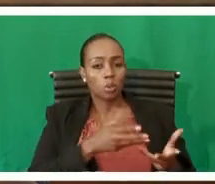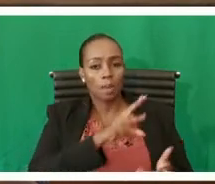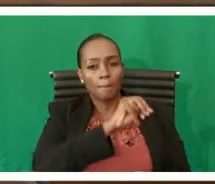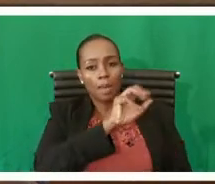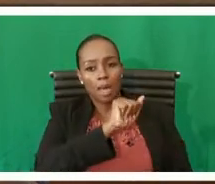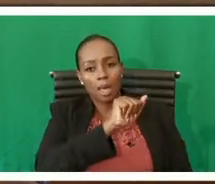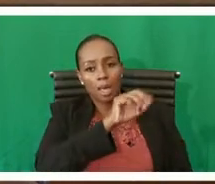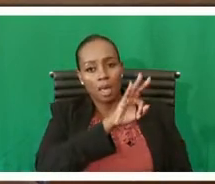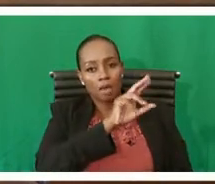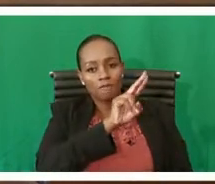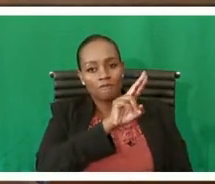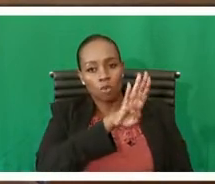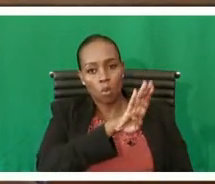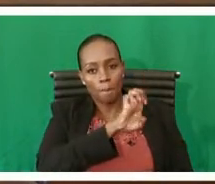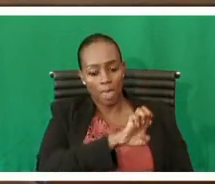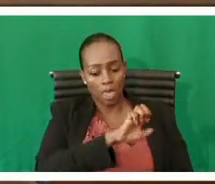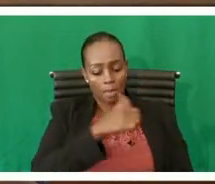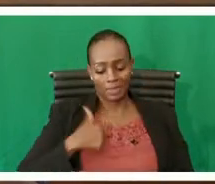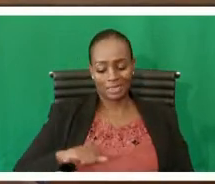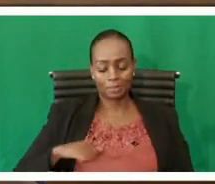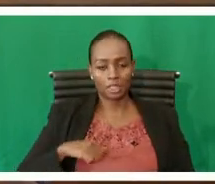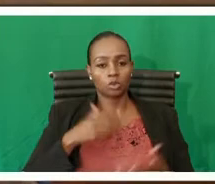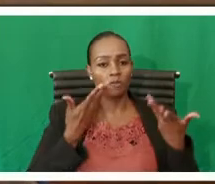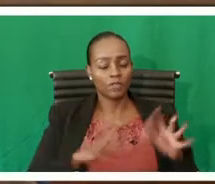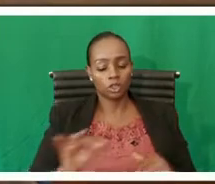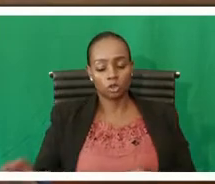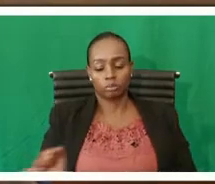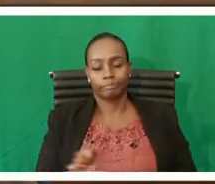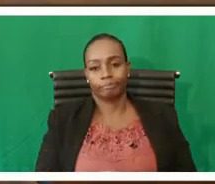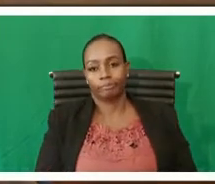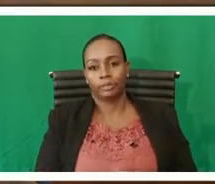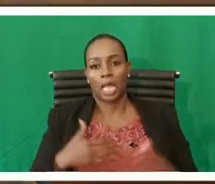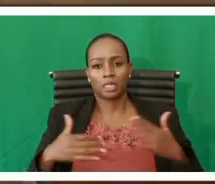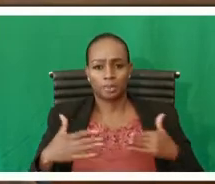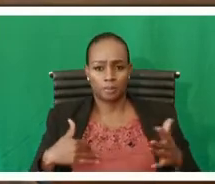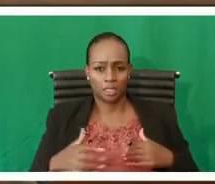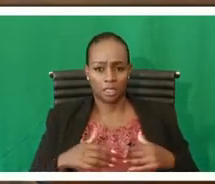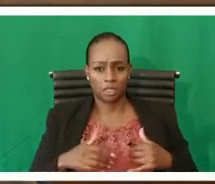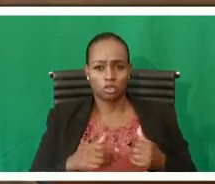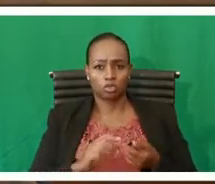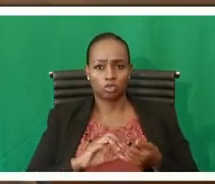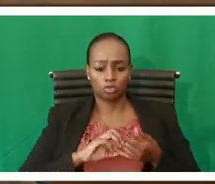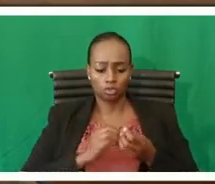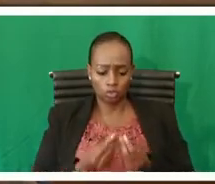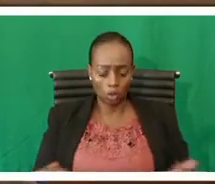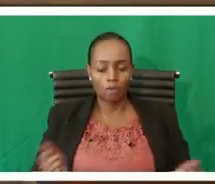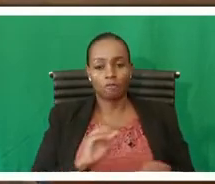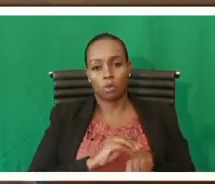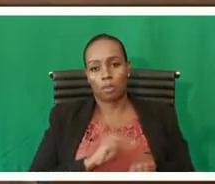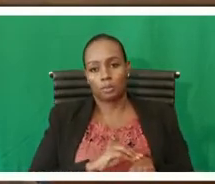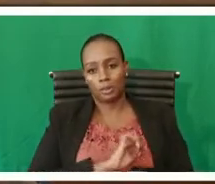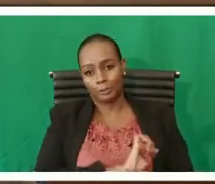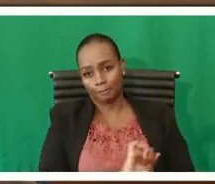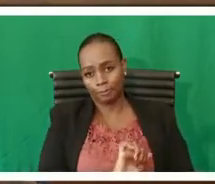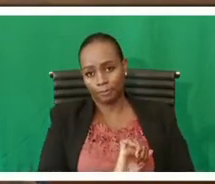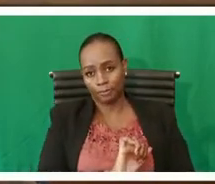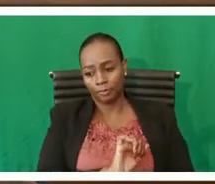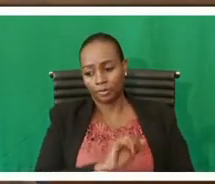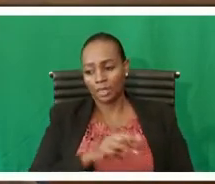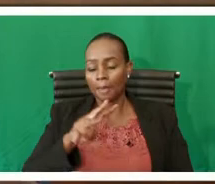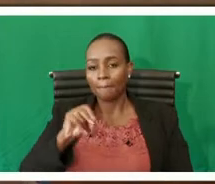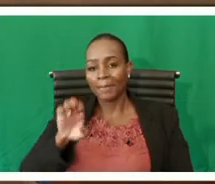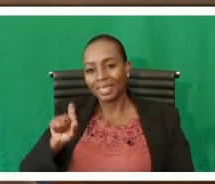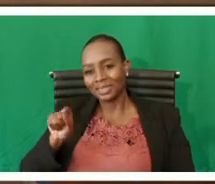since appointed a new administrator to deal with challenging experienced. Metsimaholo is no